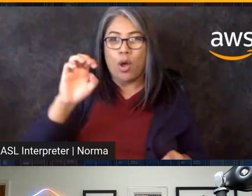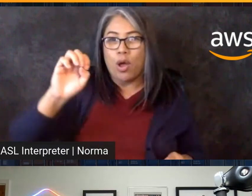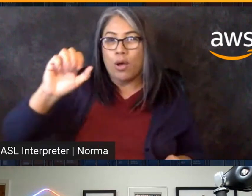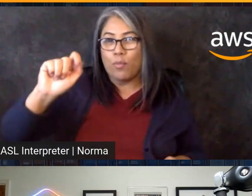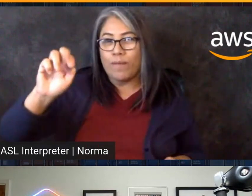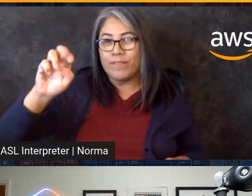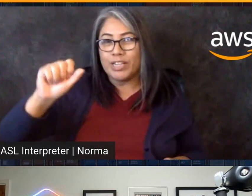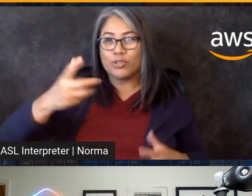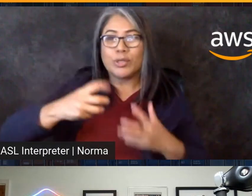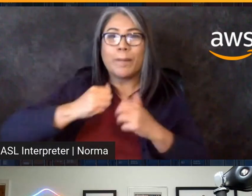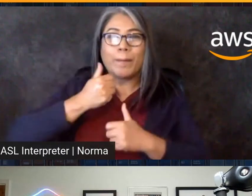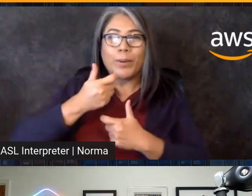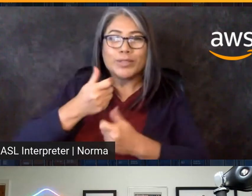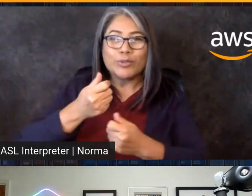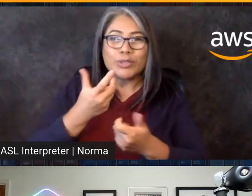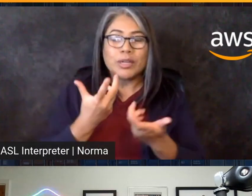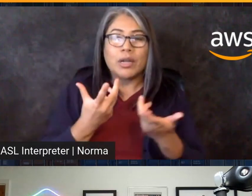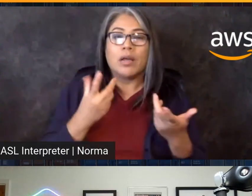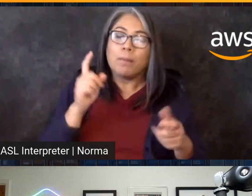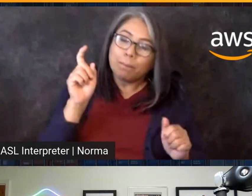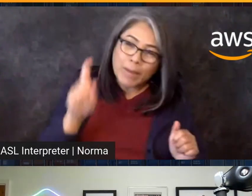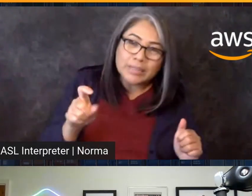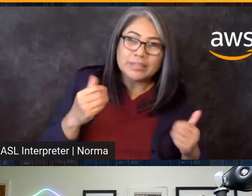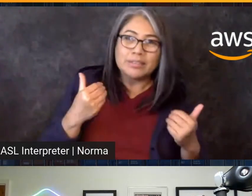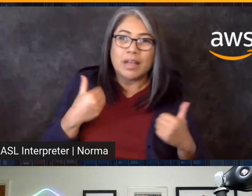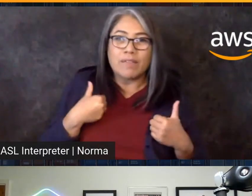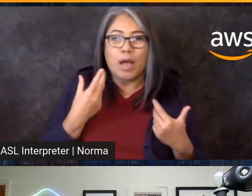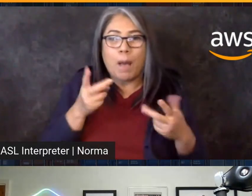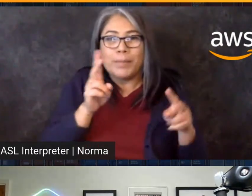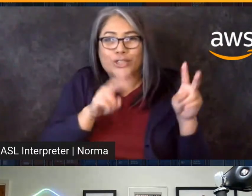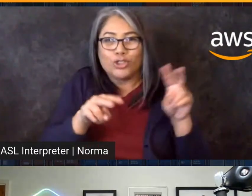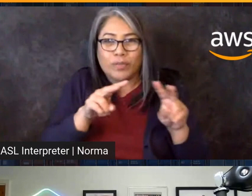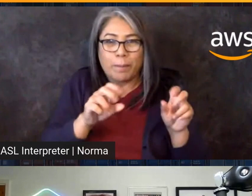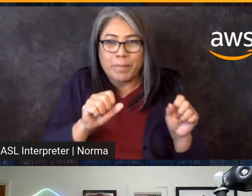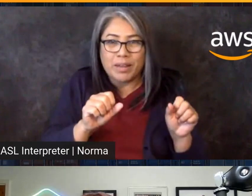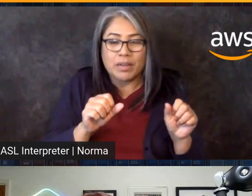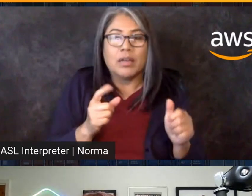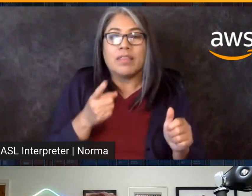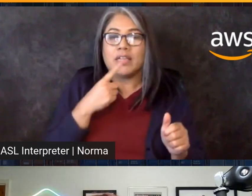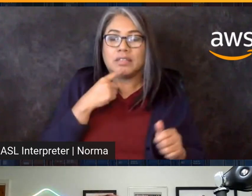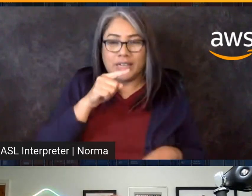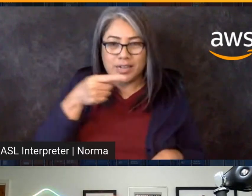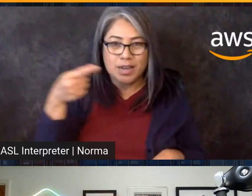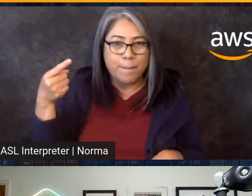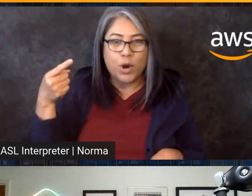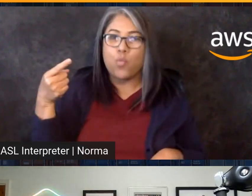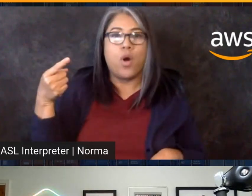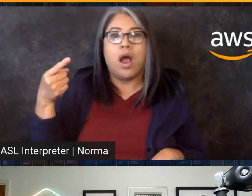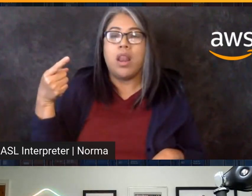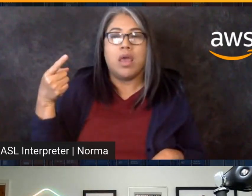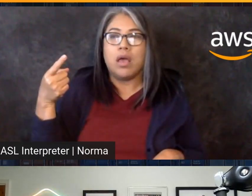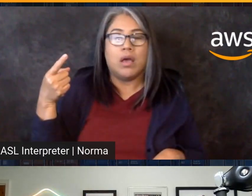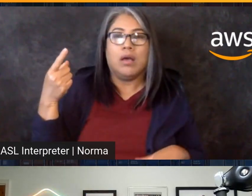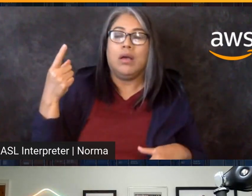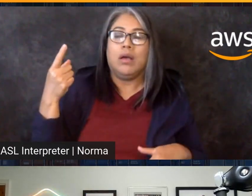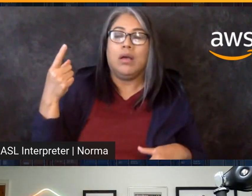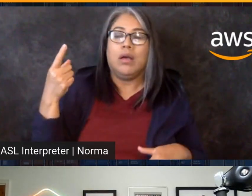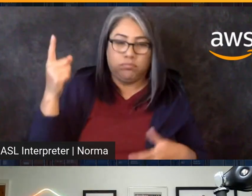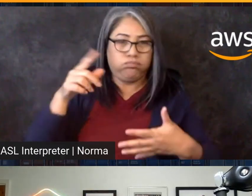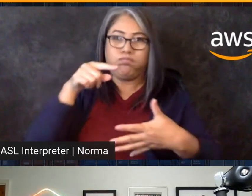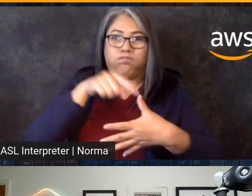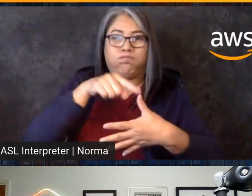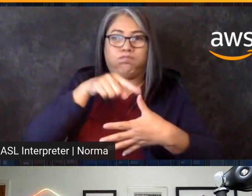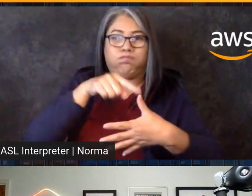interested in, what was a must-have. Observability was number one by some distance. Oh, yeah. And yeah,